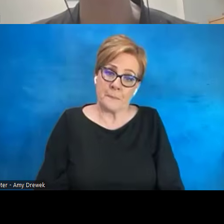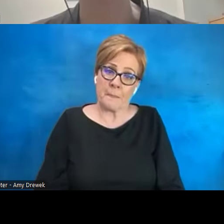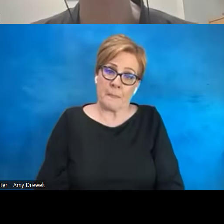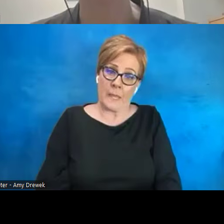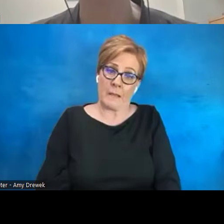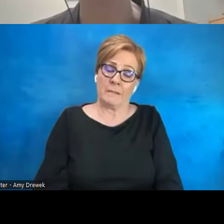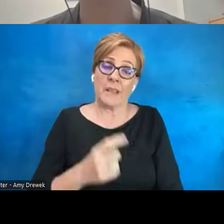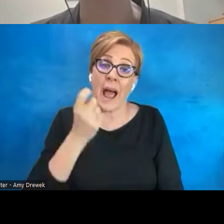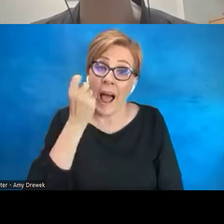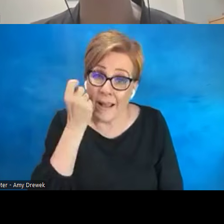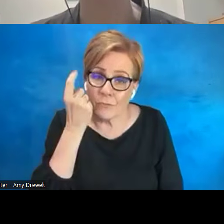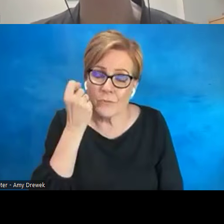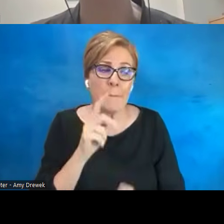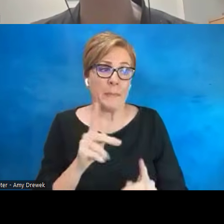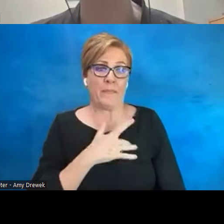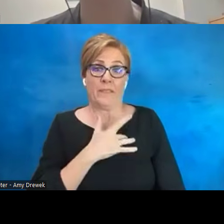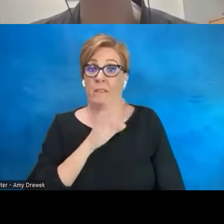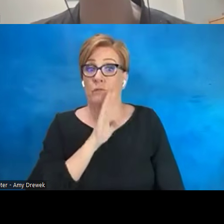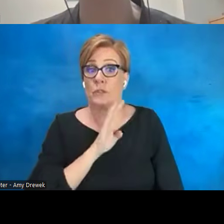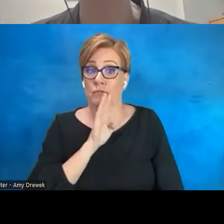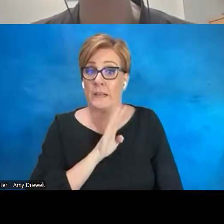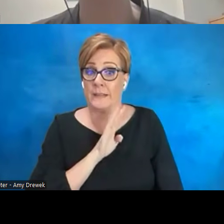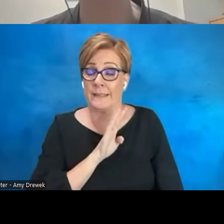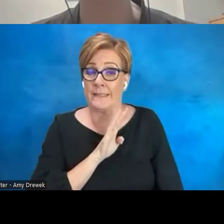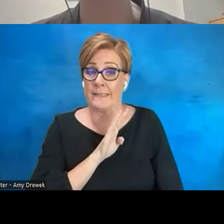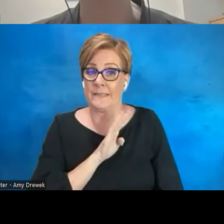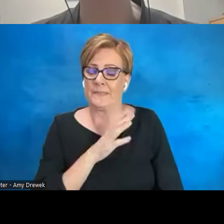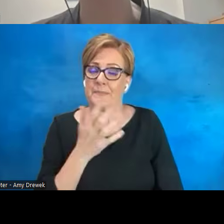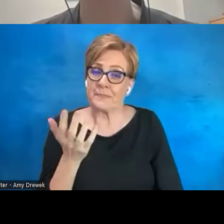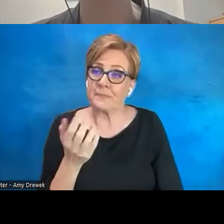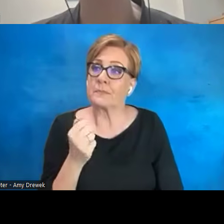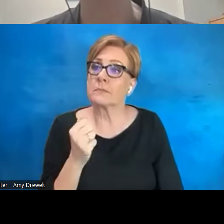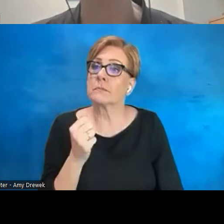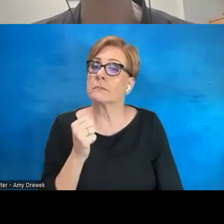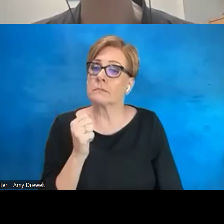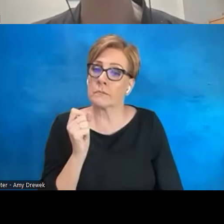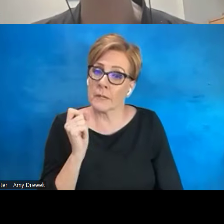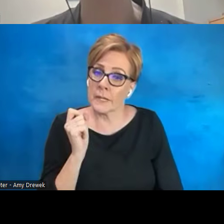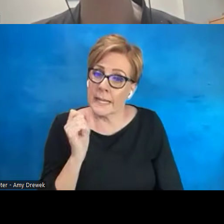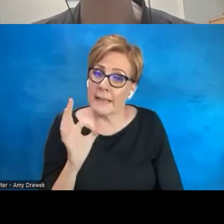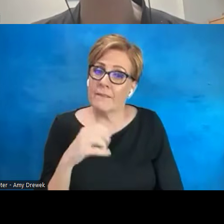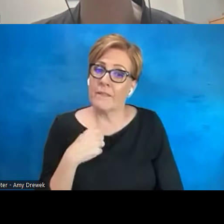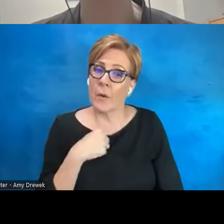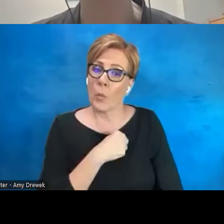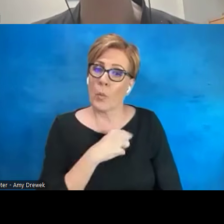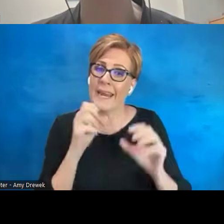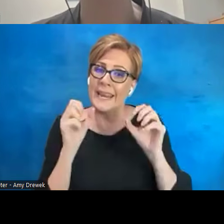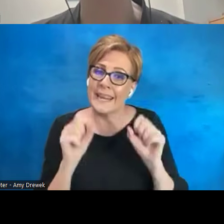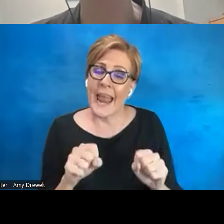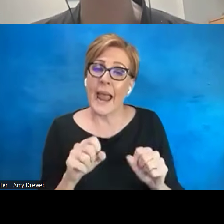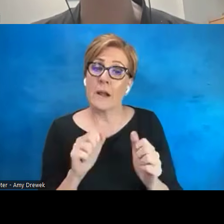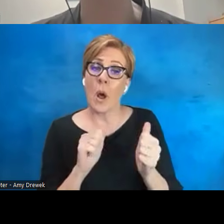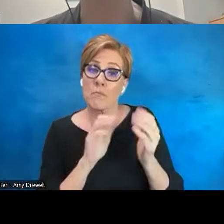it's very frustrating. Um, but if we can approach this from a place of empathy, of rather